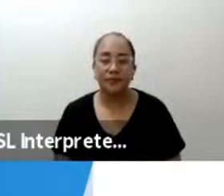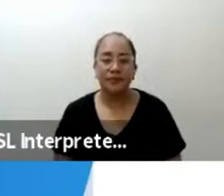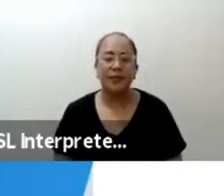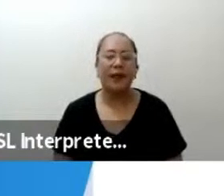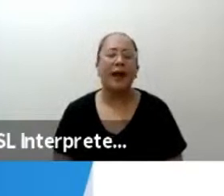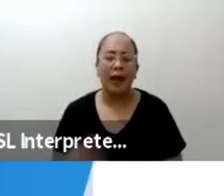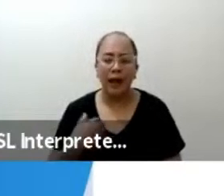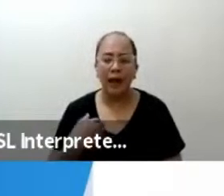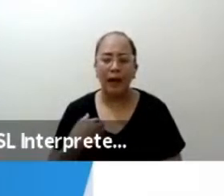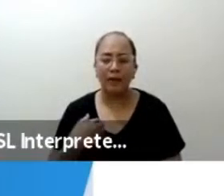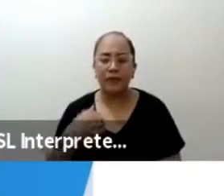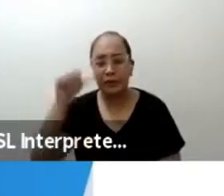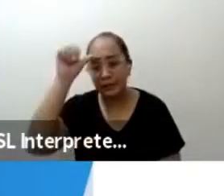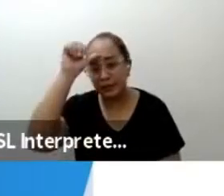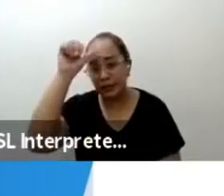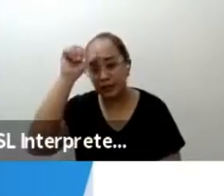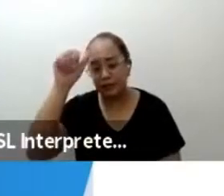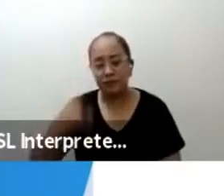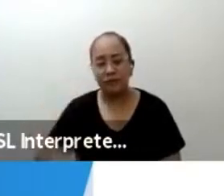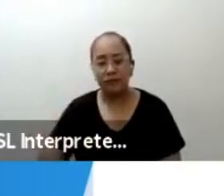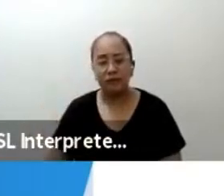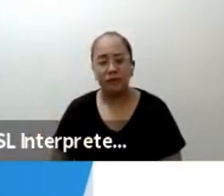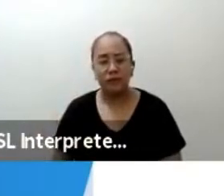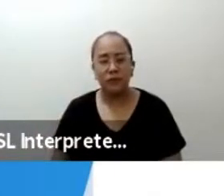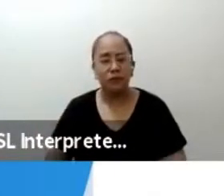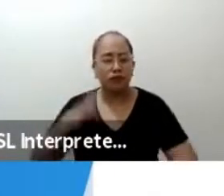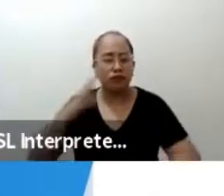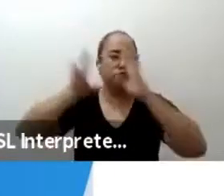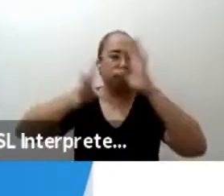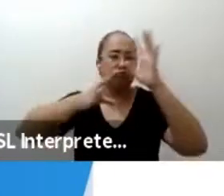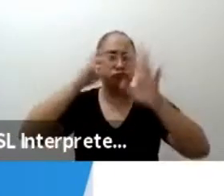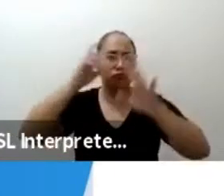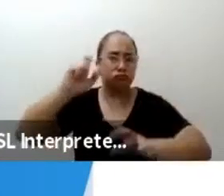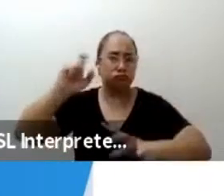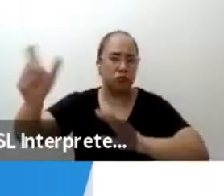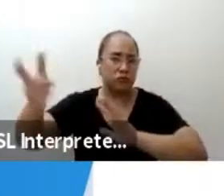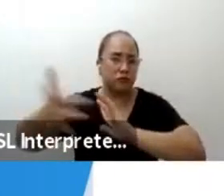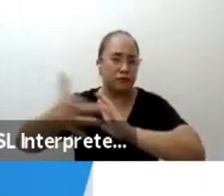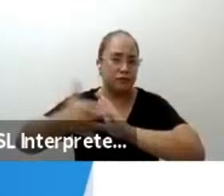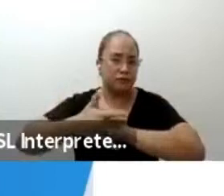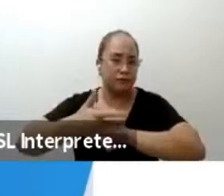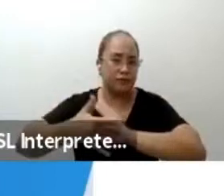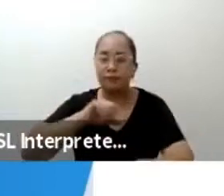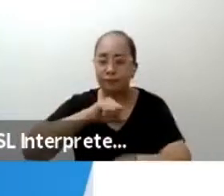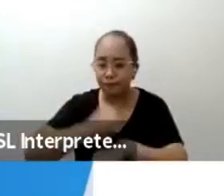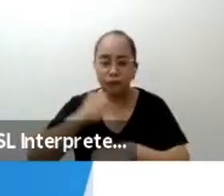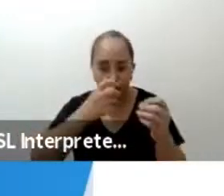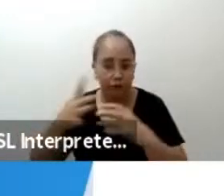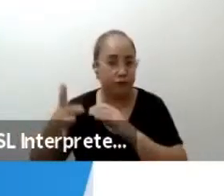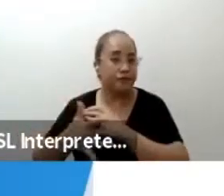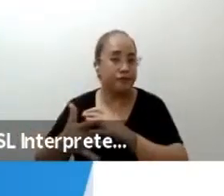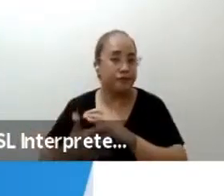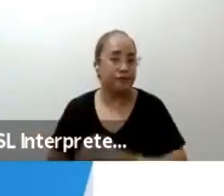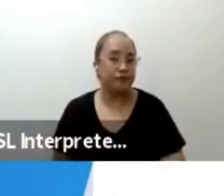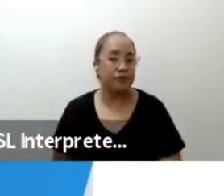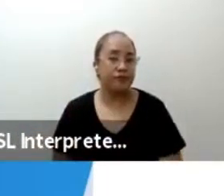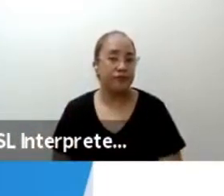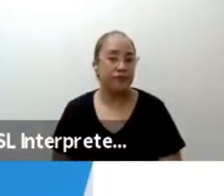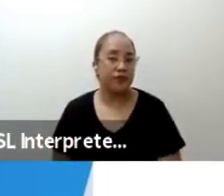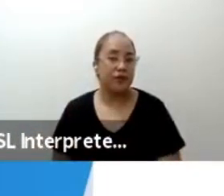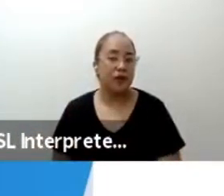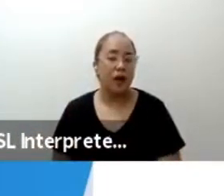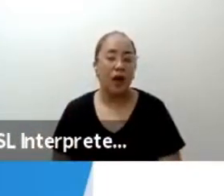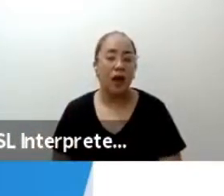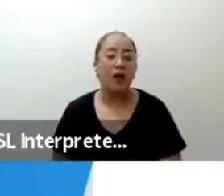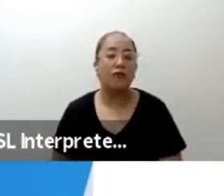Nandiyan ang India for innovation and speed in technology. Singapore for information technology. France for